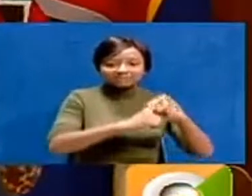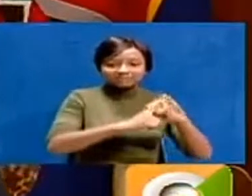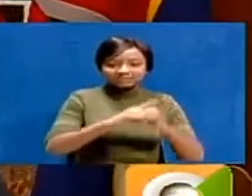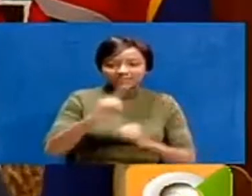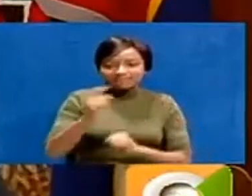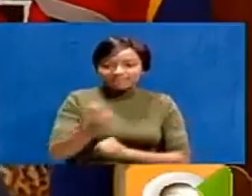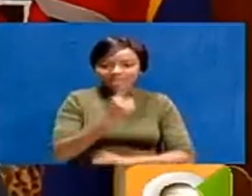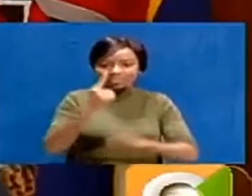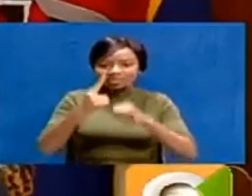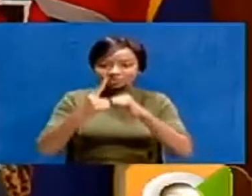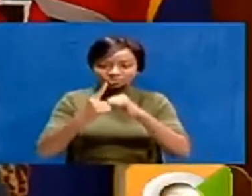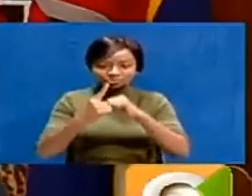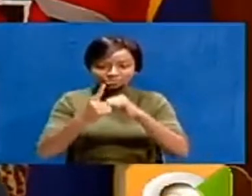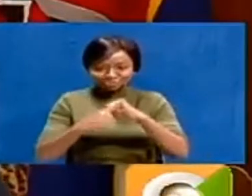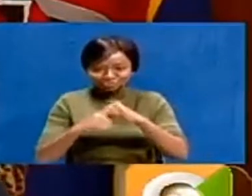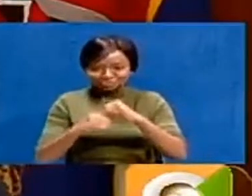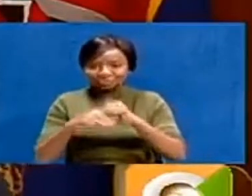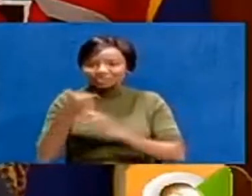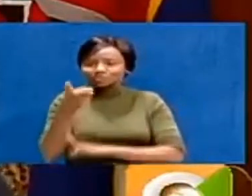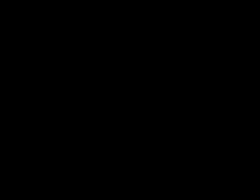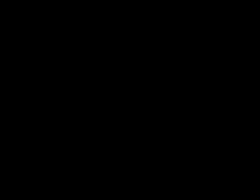June 2020.